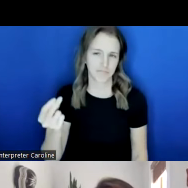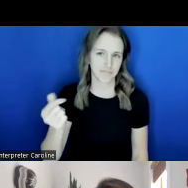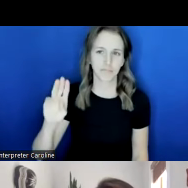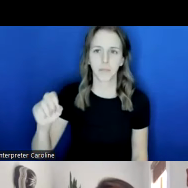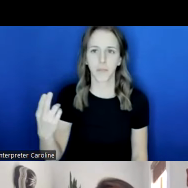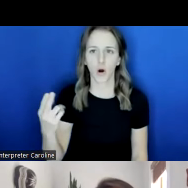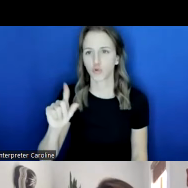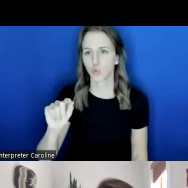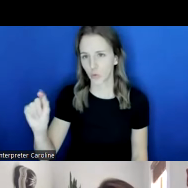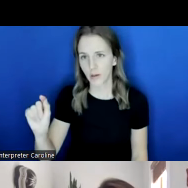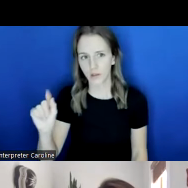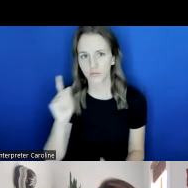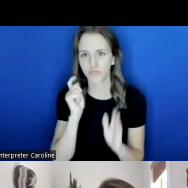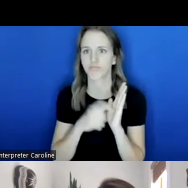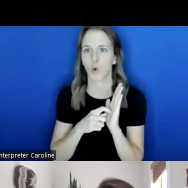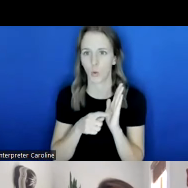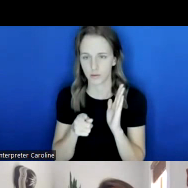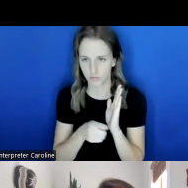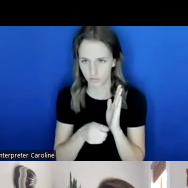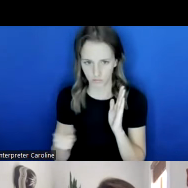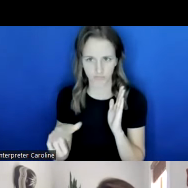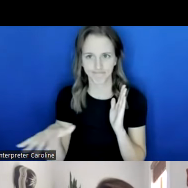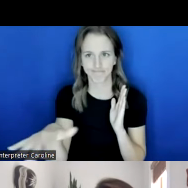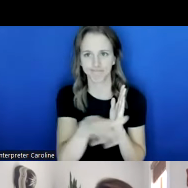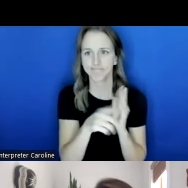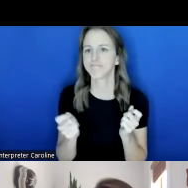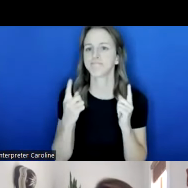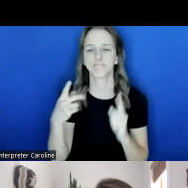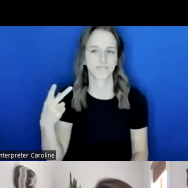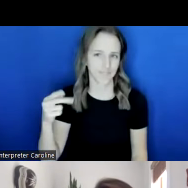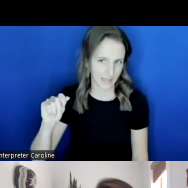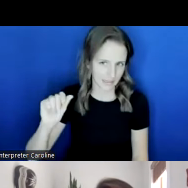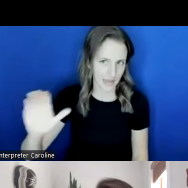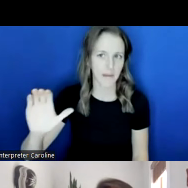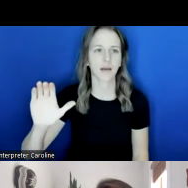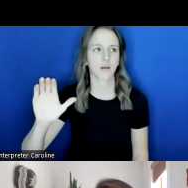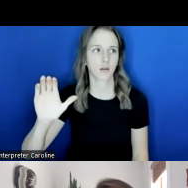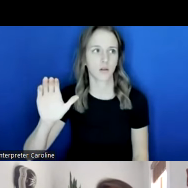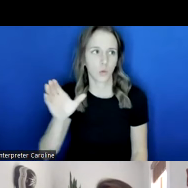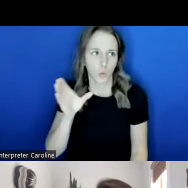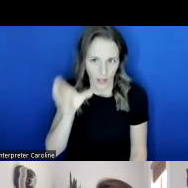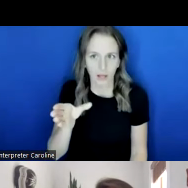we really started to see and understand that the pandemic was